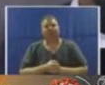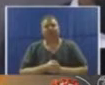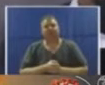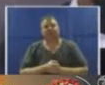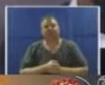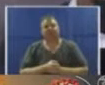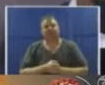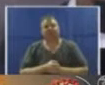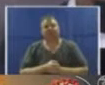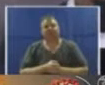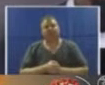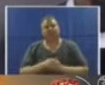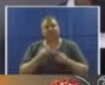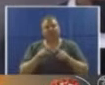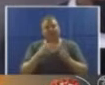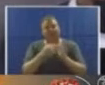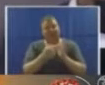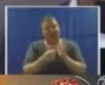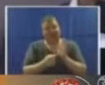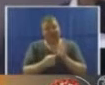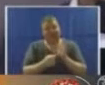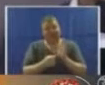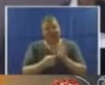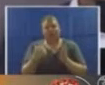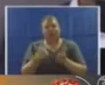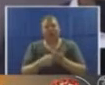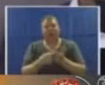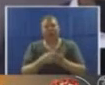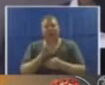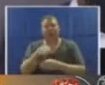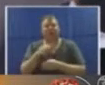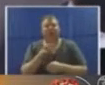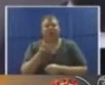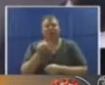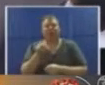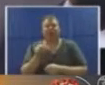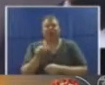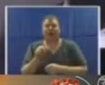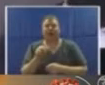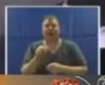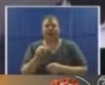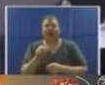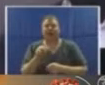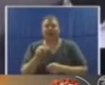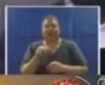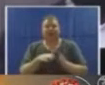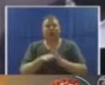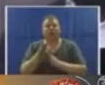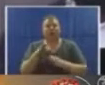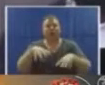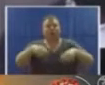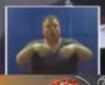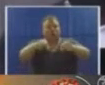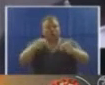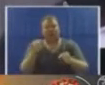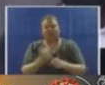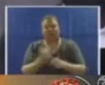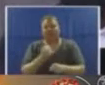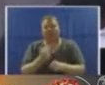is highlighted here is the cost overruns have resulted in increased load shedding, which